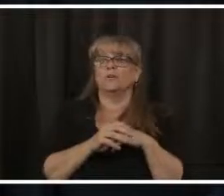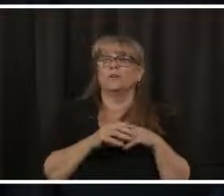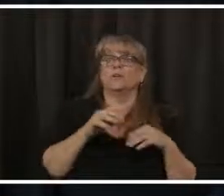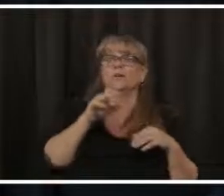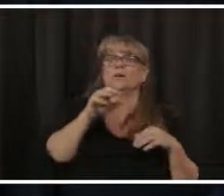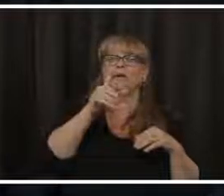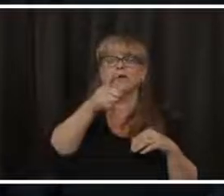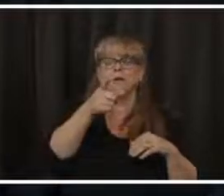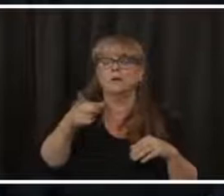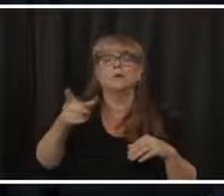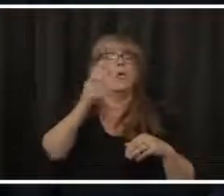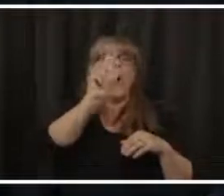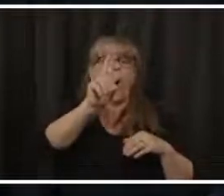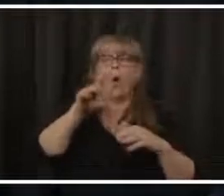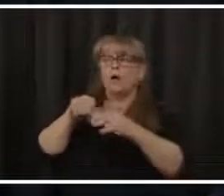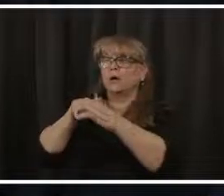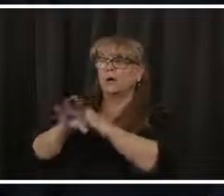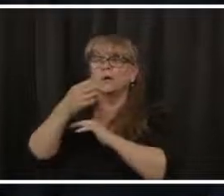sites.